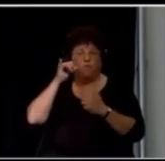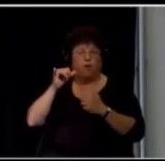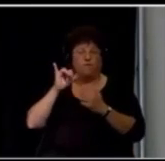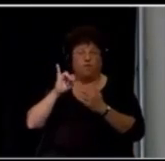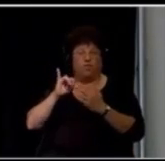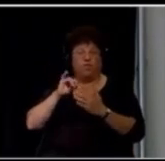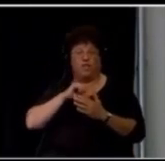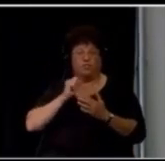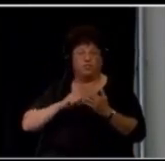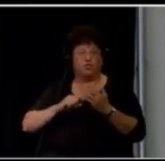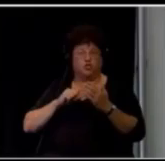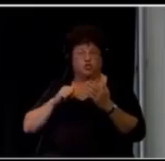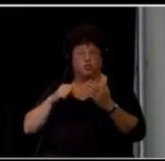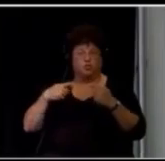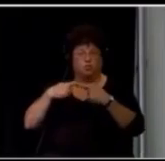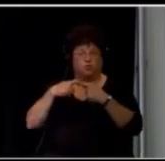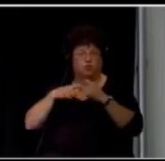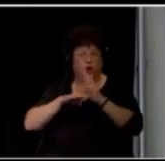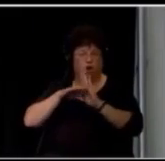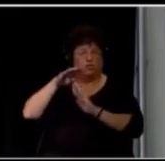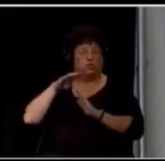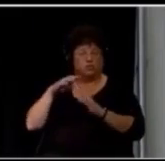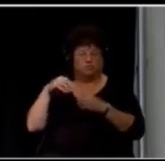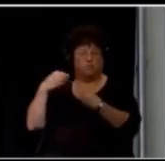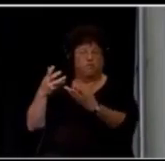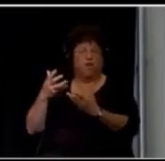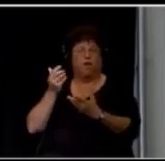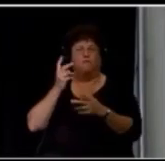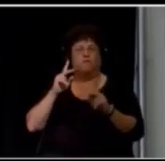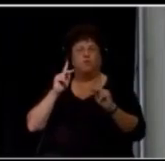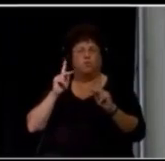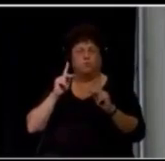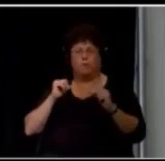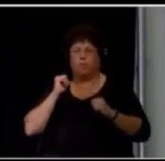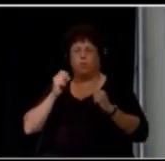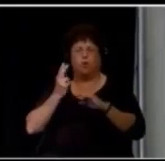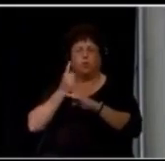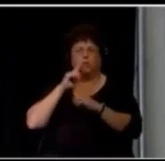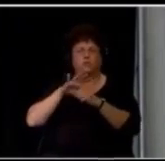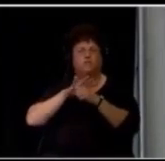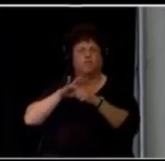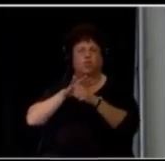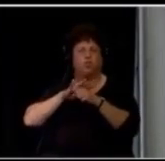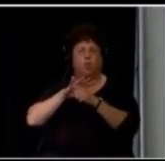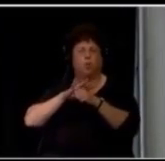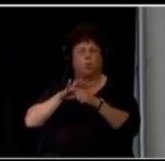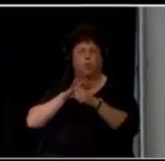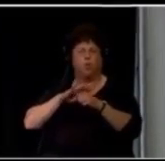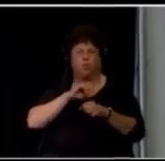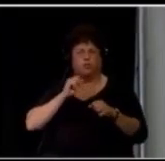superchargers are providing. Now there are a few people who are quite aggressively using it for local supercharging,